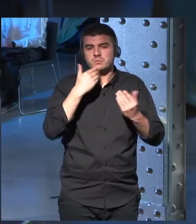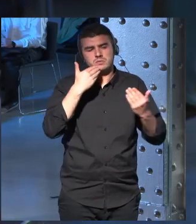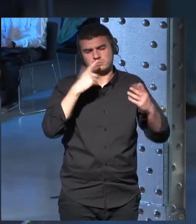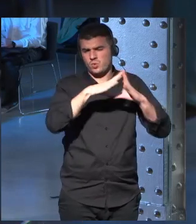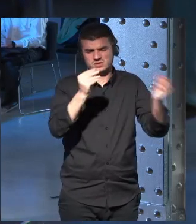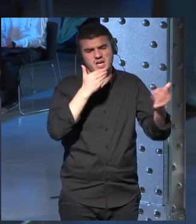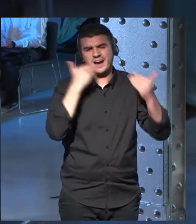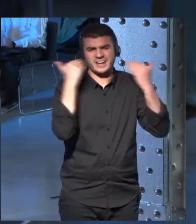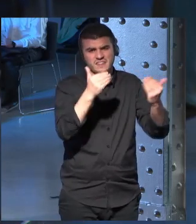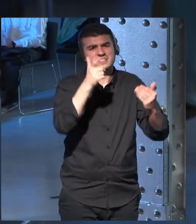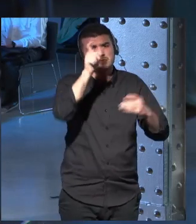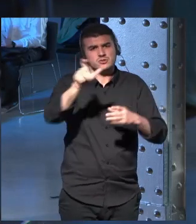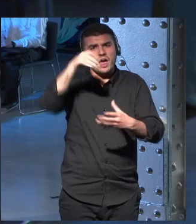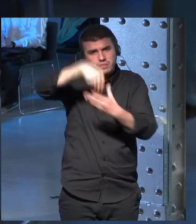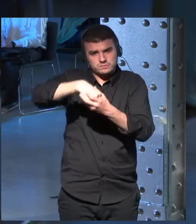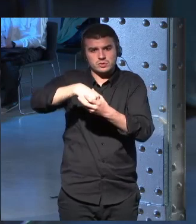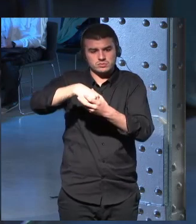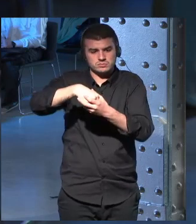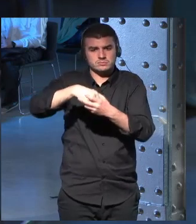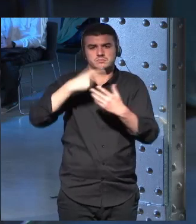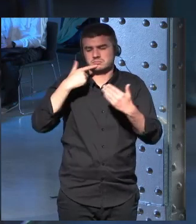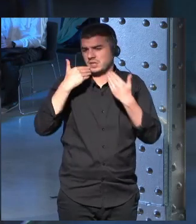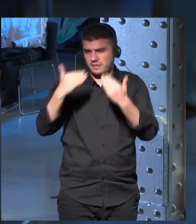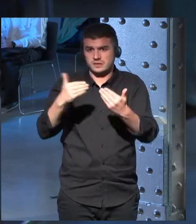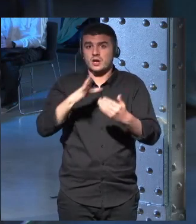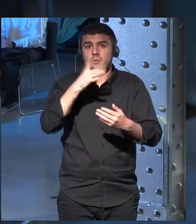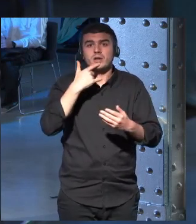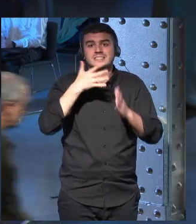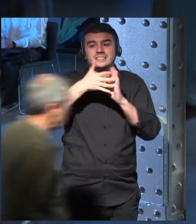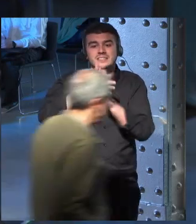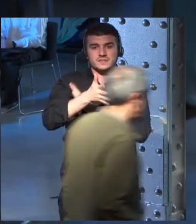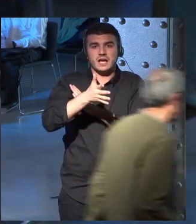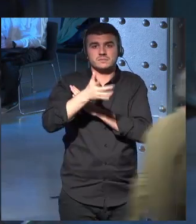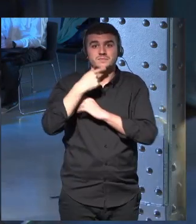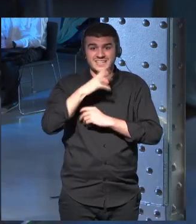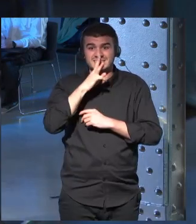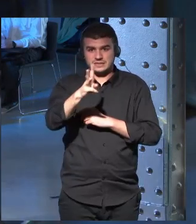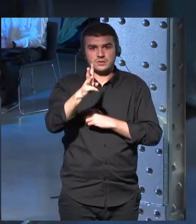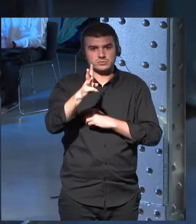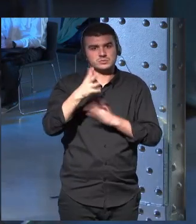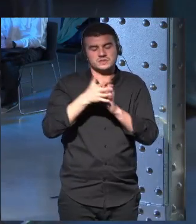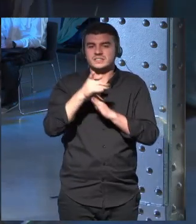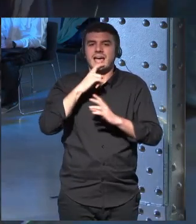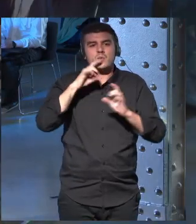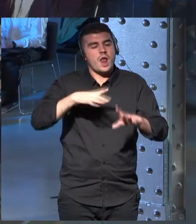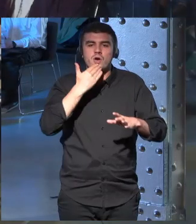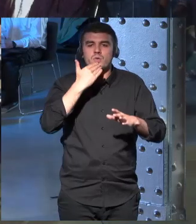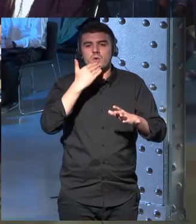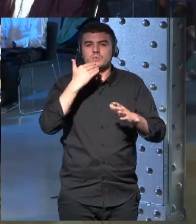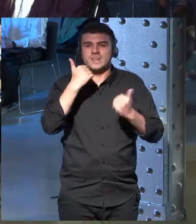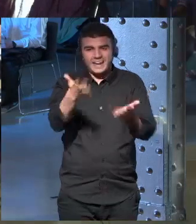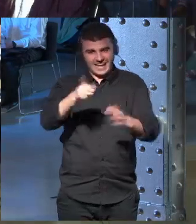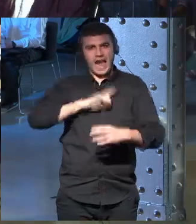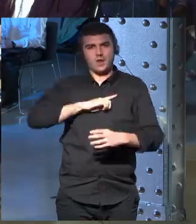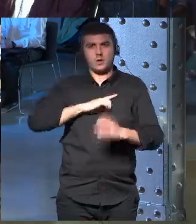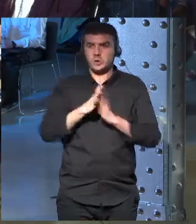people for giving me those 3 years in which I could do pretty much what I wanted and read pretty much